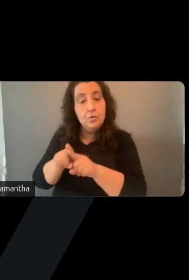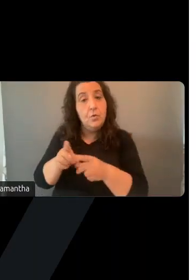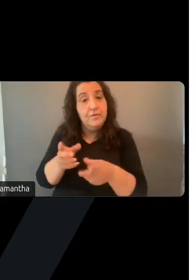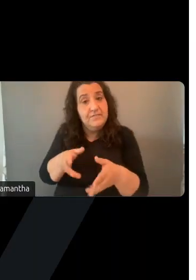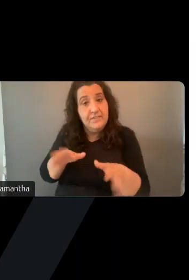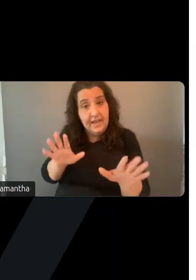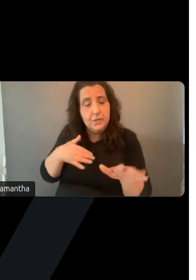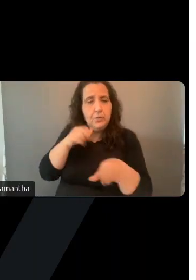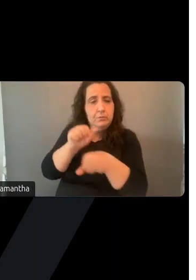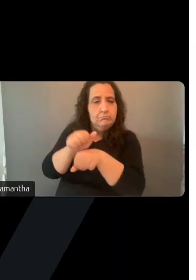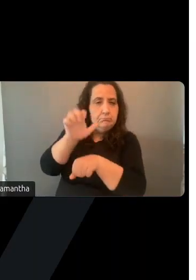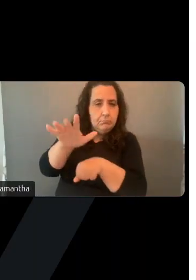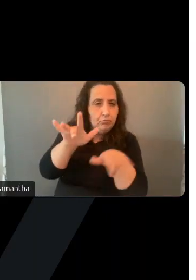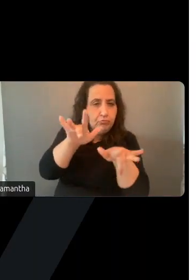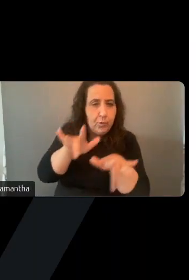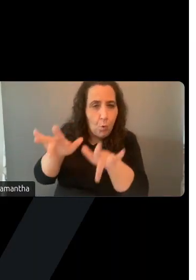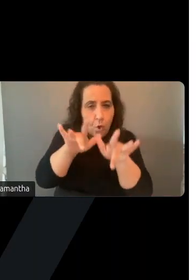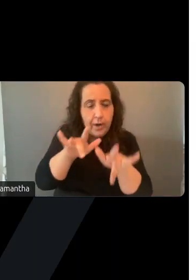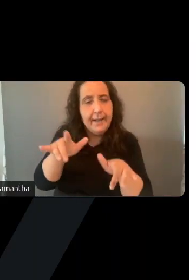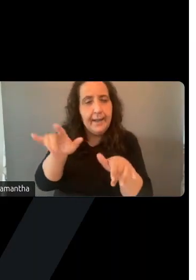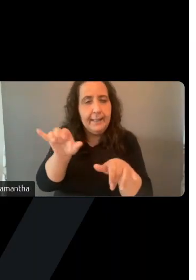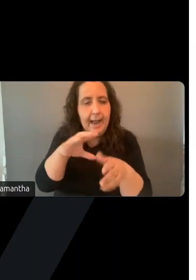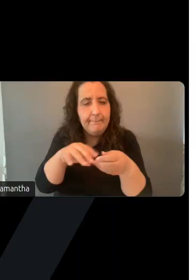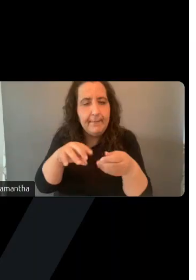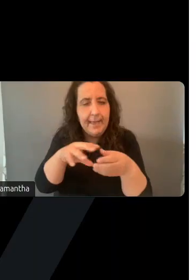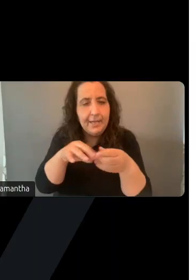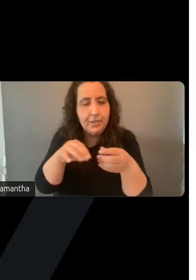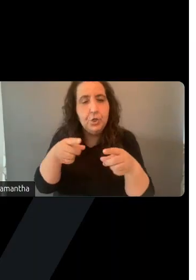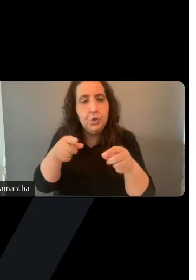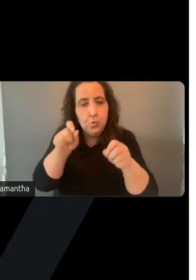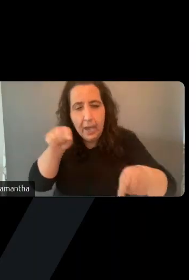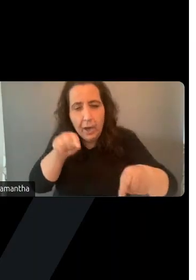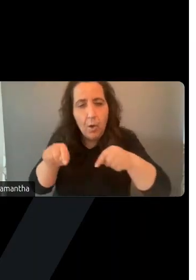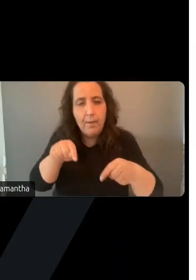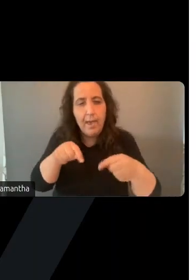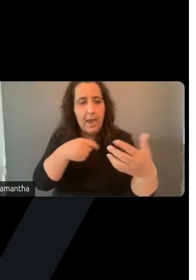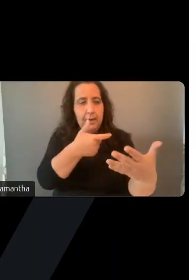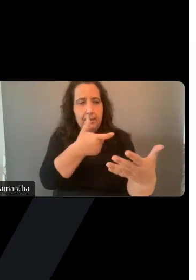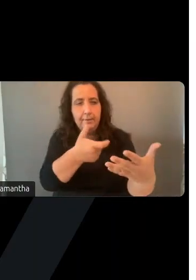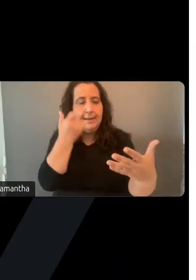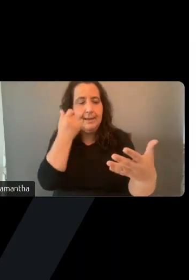always go back if you do miss a code.